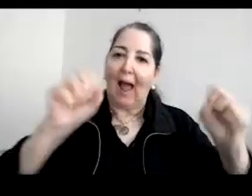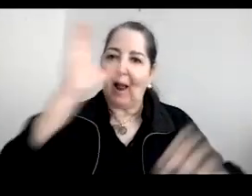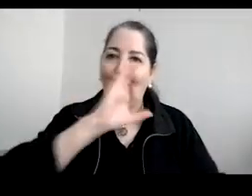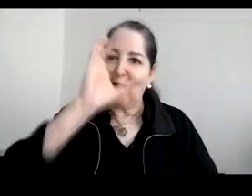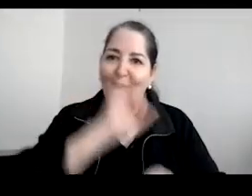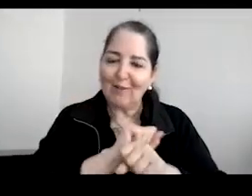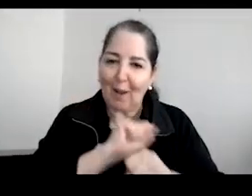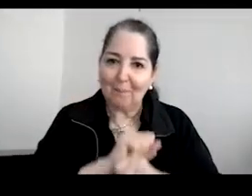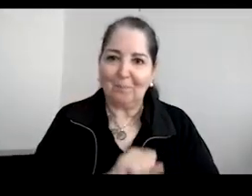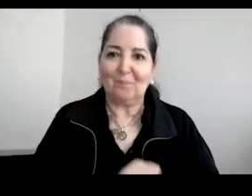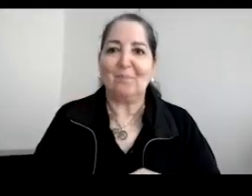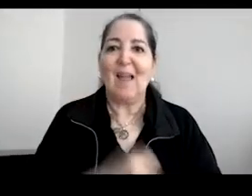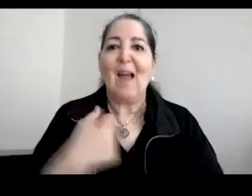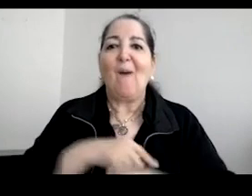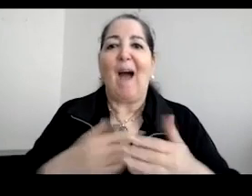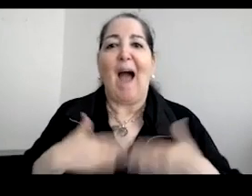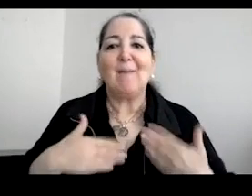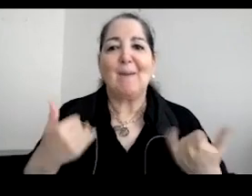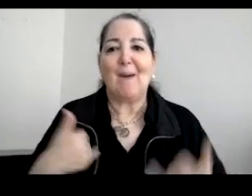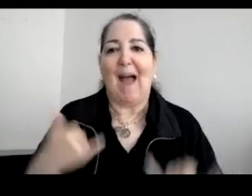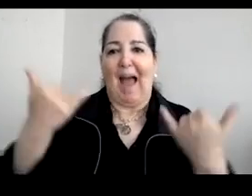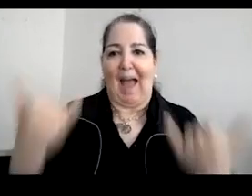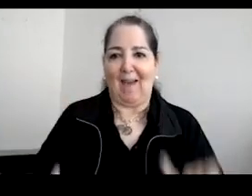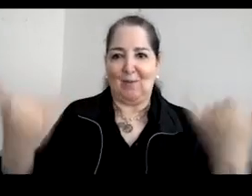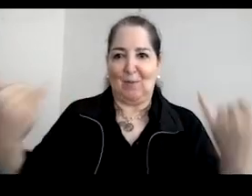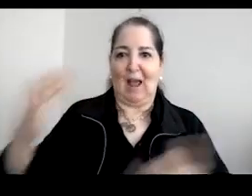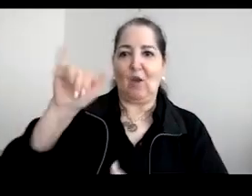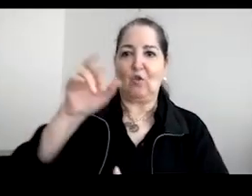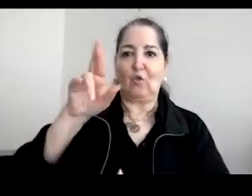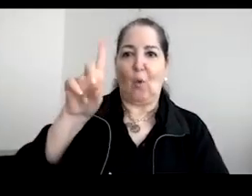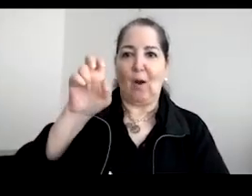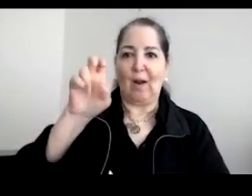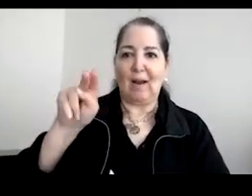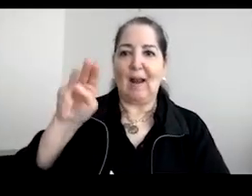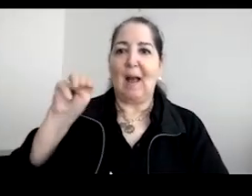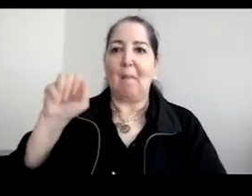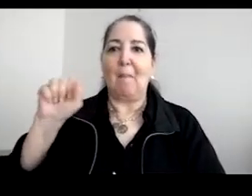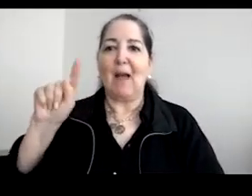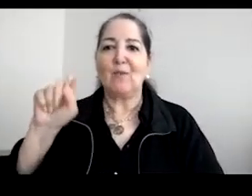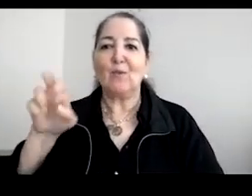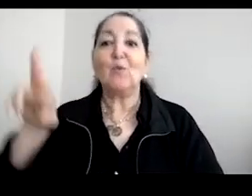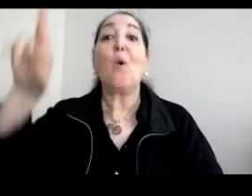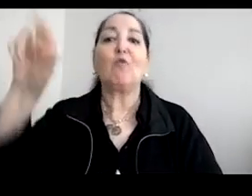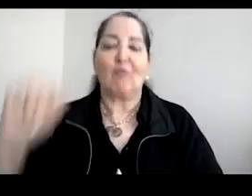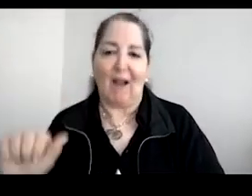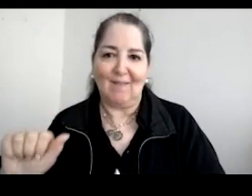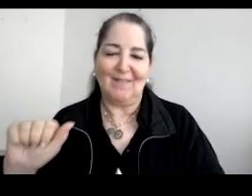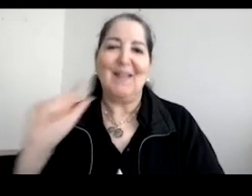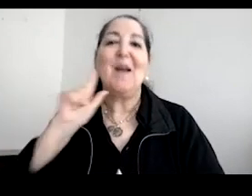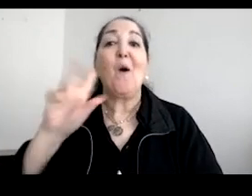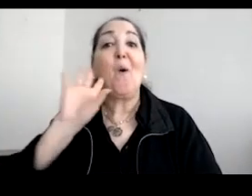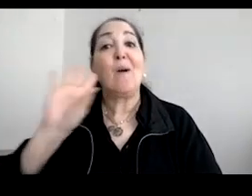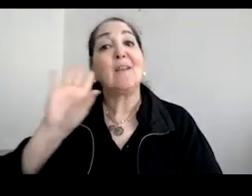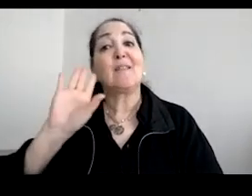Associate Professor of Economics and Education at Teachers College with Columbia University. And so with that, I want to turn it over to him.